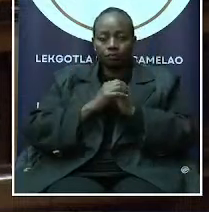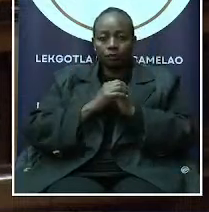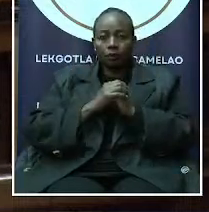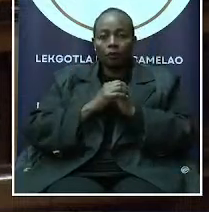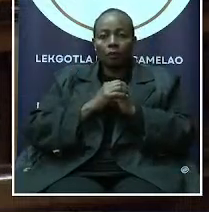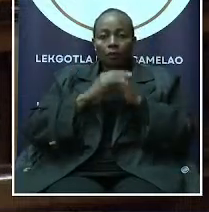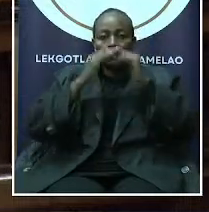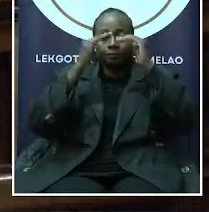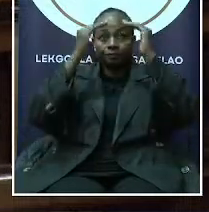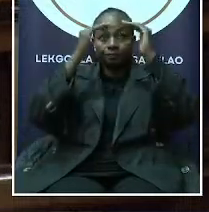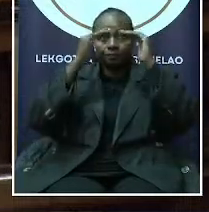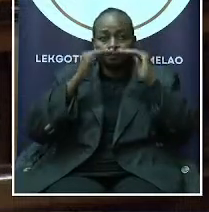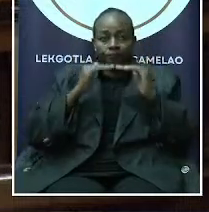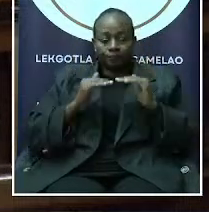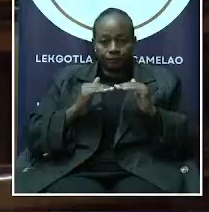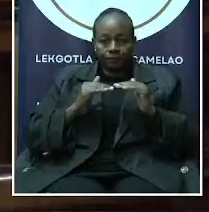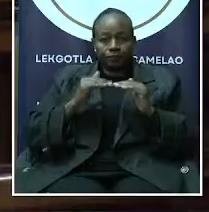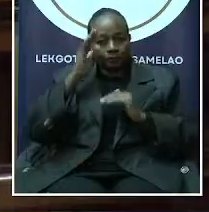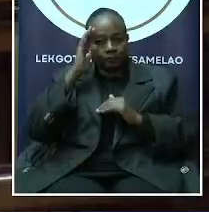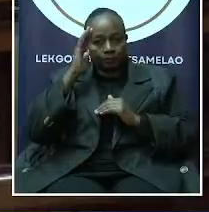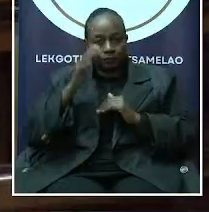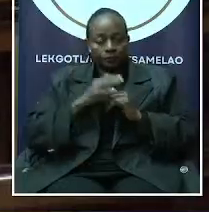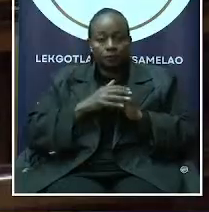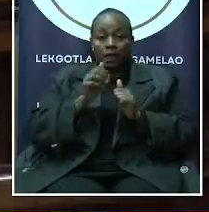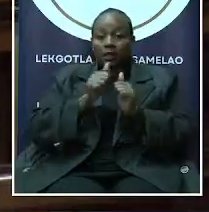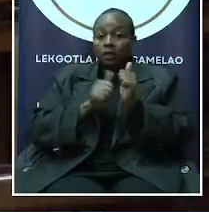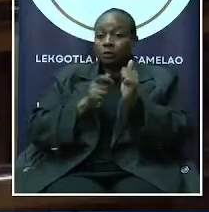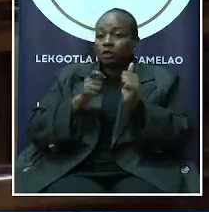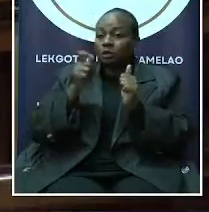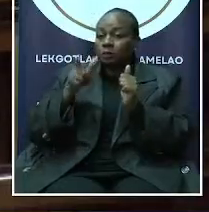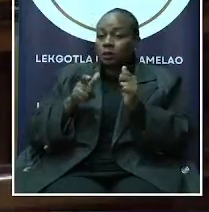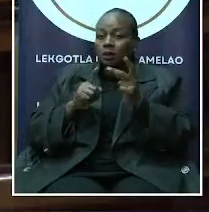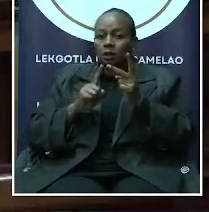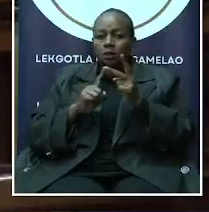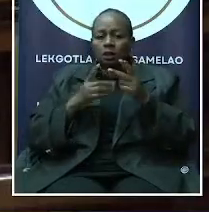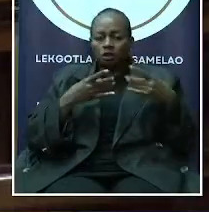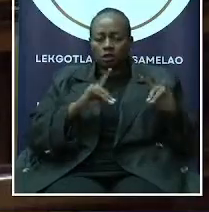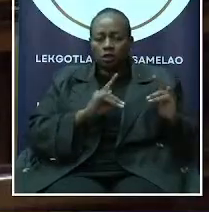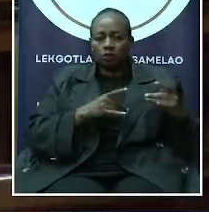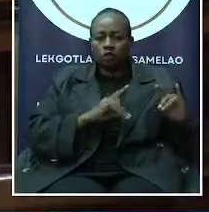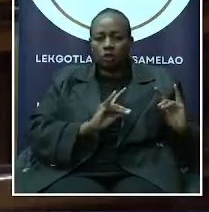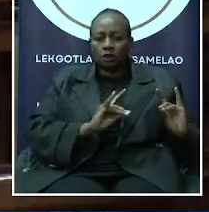protocol observe, Deputy Speaker, Speaker and Chair of the Chairs.